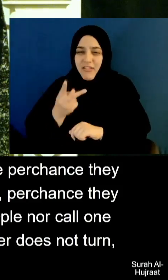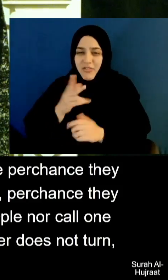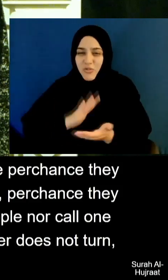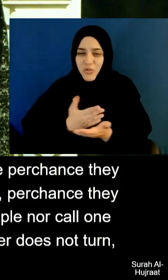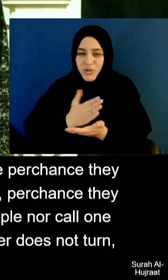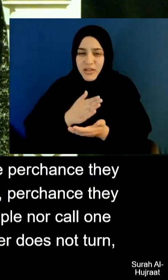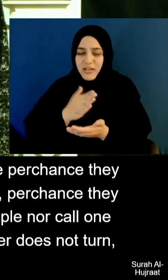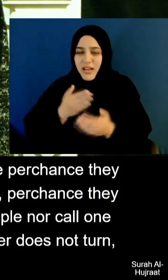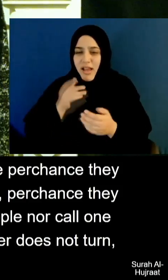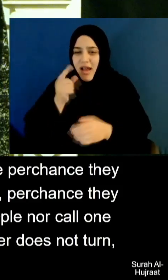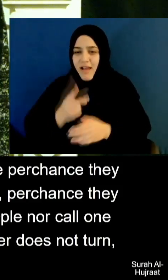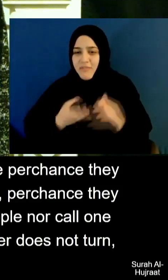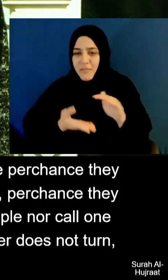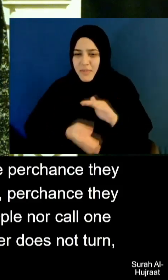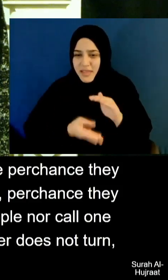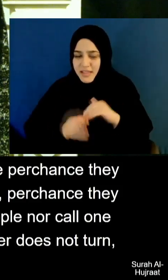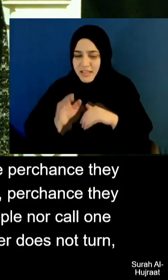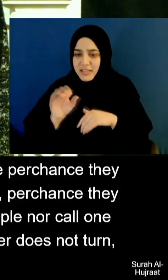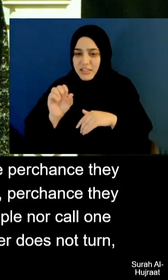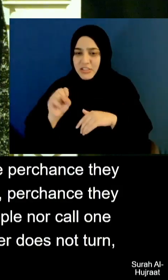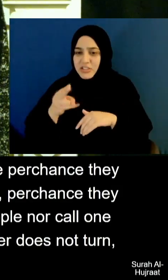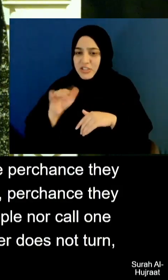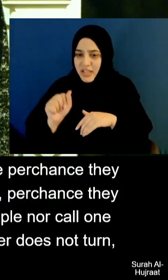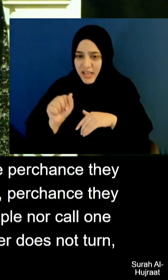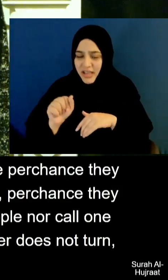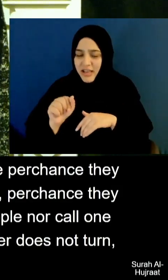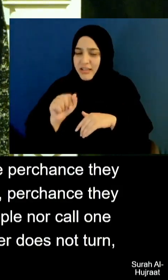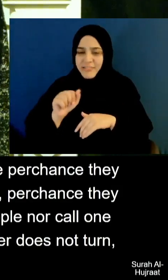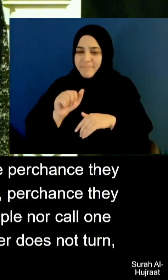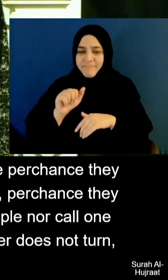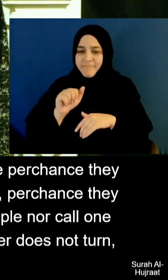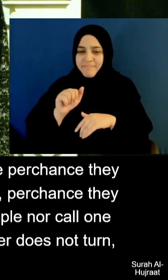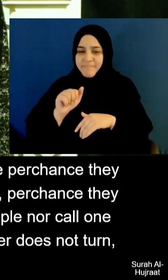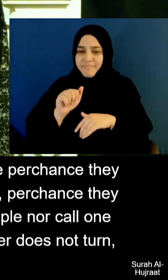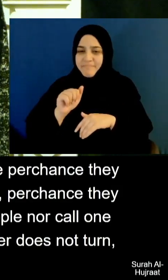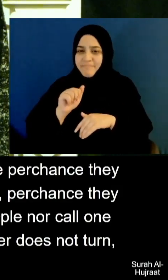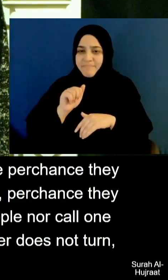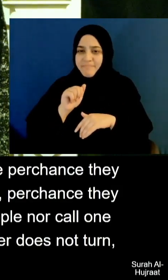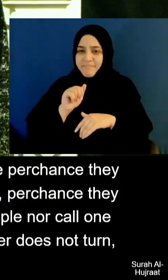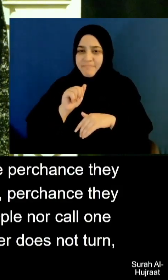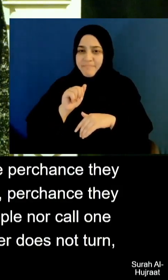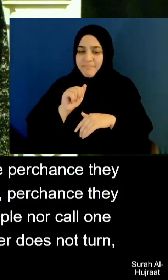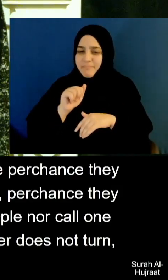You want to become true, true Shia, if not Ashari.